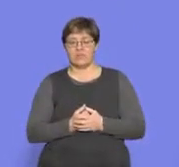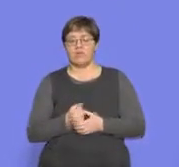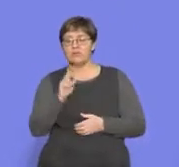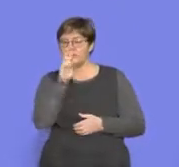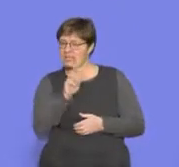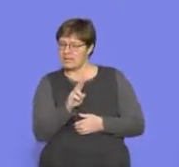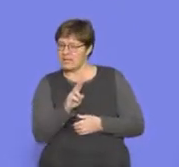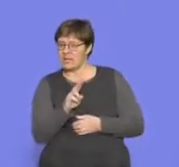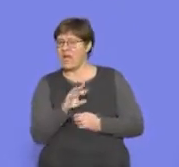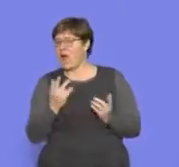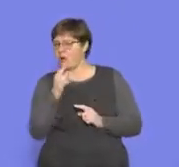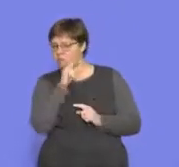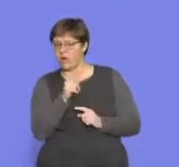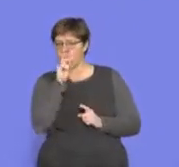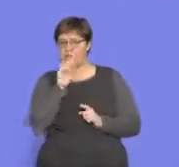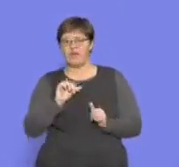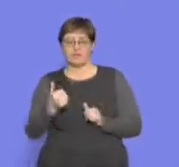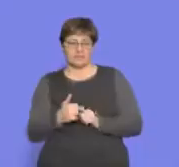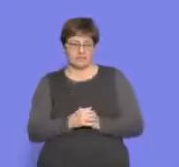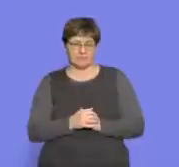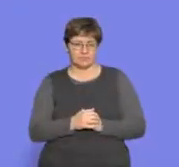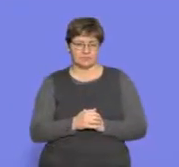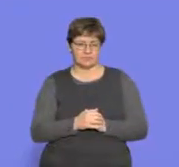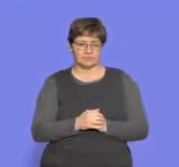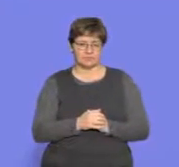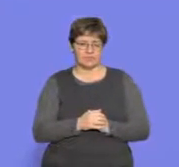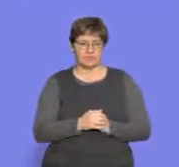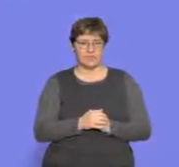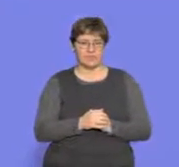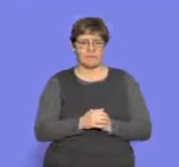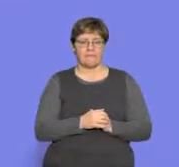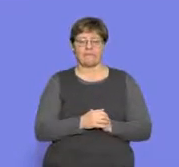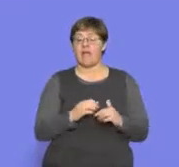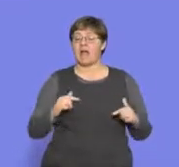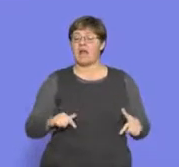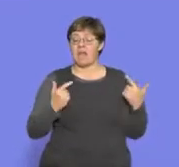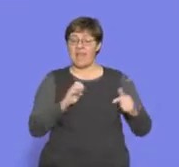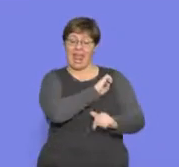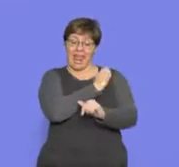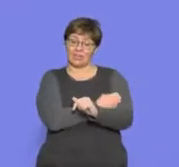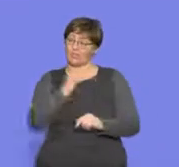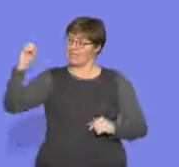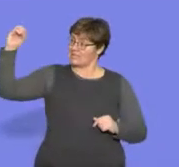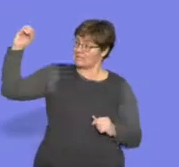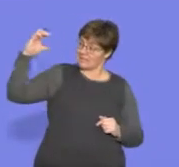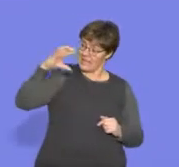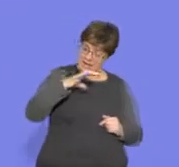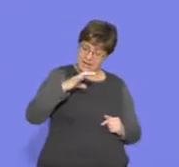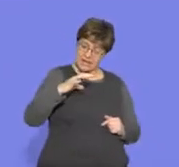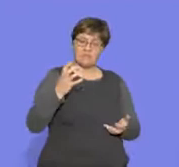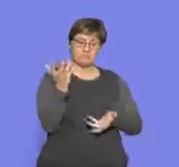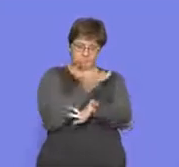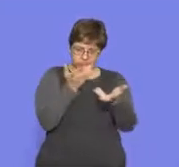each other. Let's try and understand that by looking at the next slide. So life will exist where energy from the sun